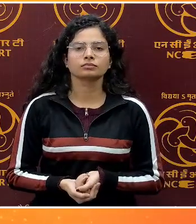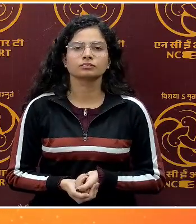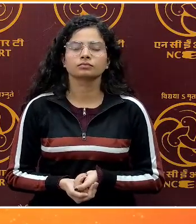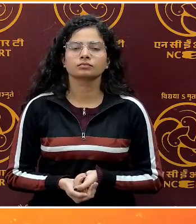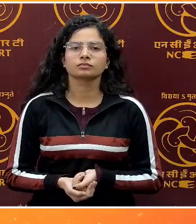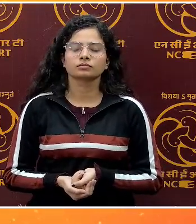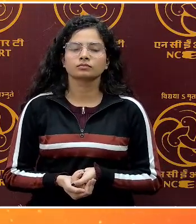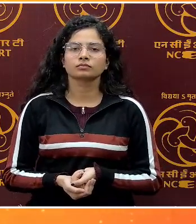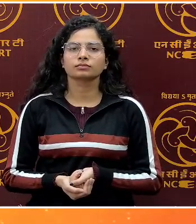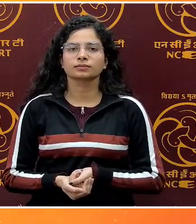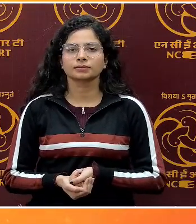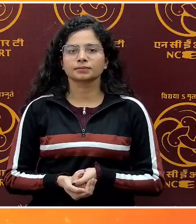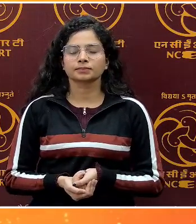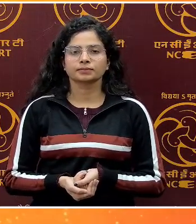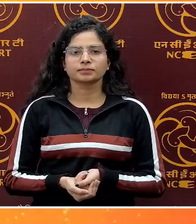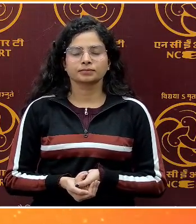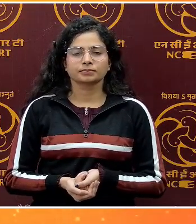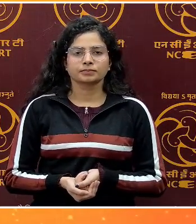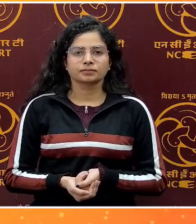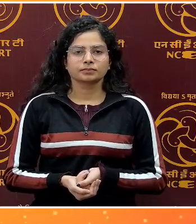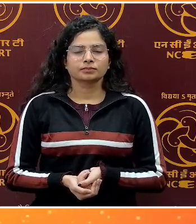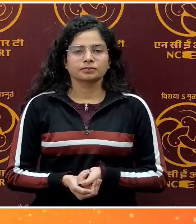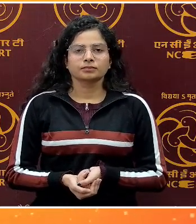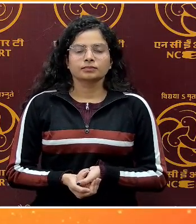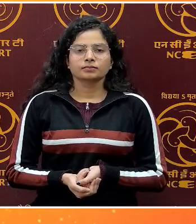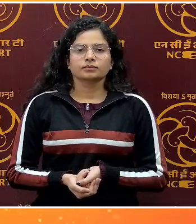So you get a cave like